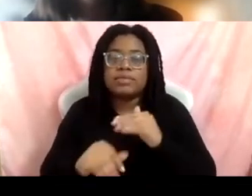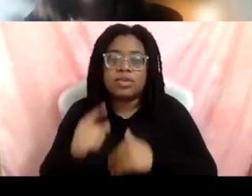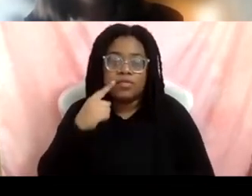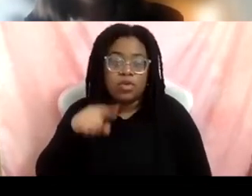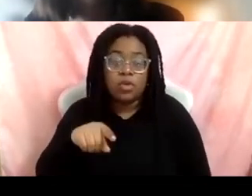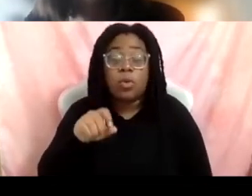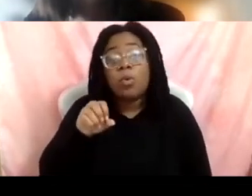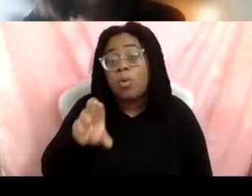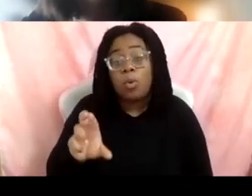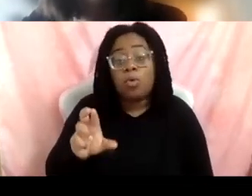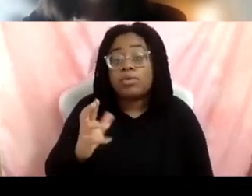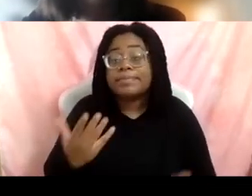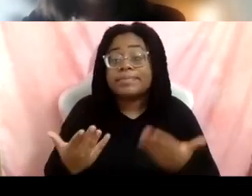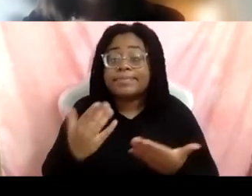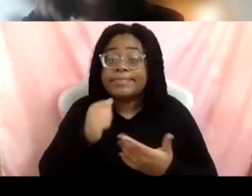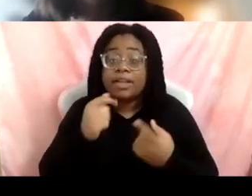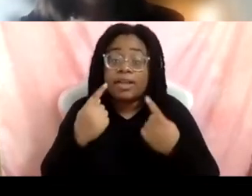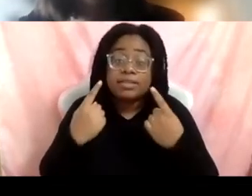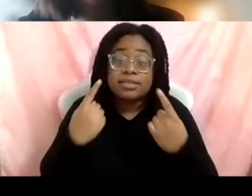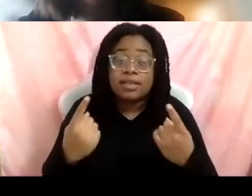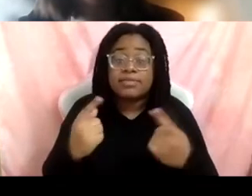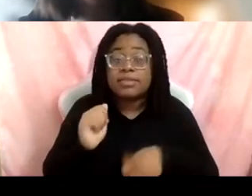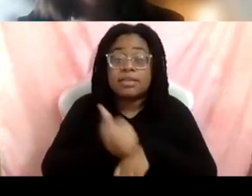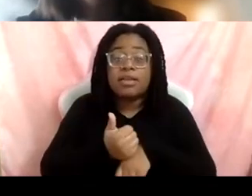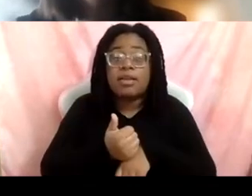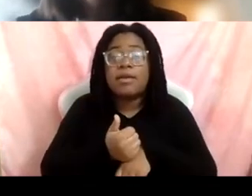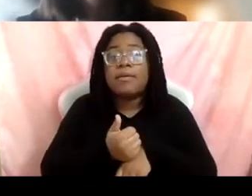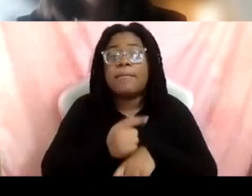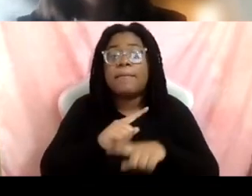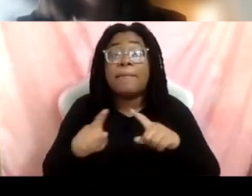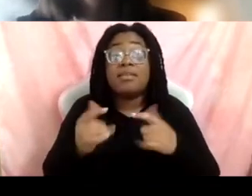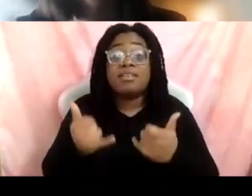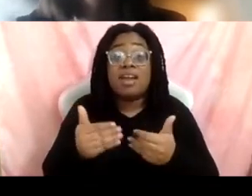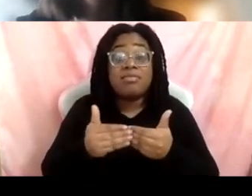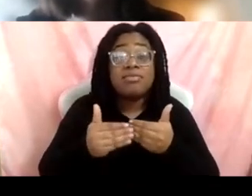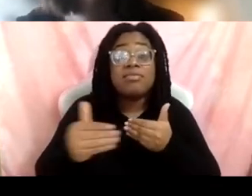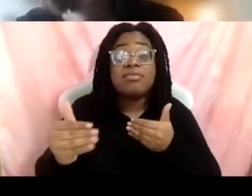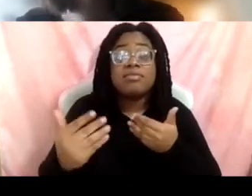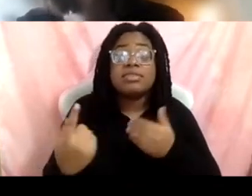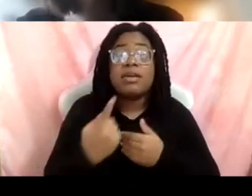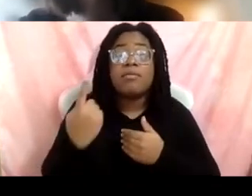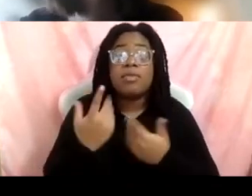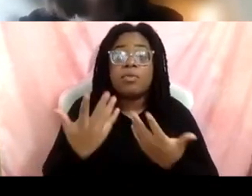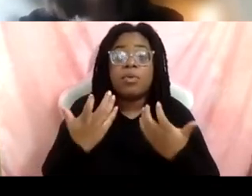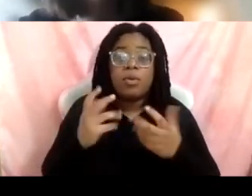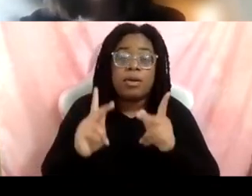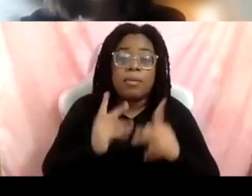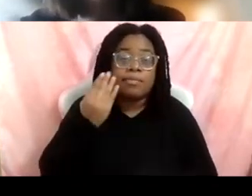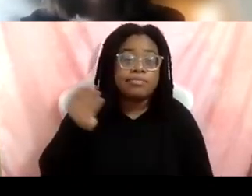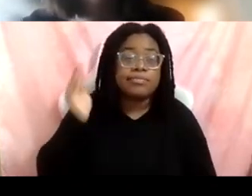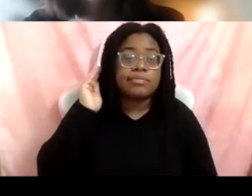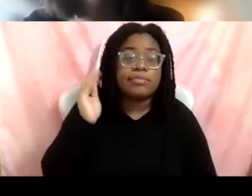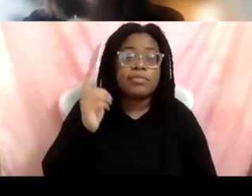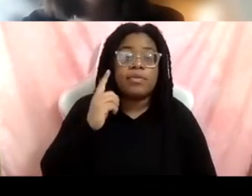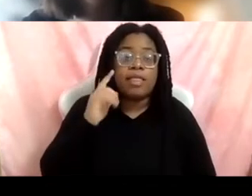ways that, maybe it wasn't successfully implemented, but, moving forward, something you would like people to keep in mind that, this